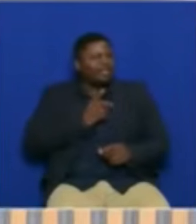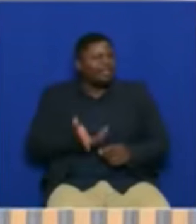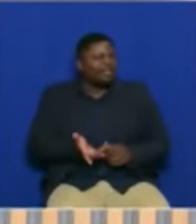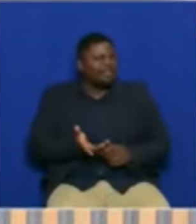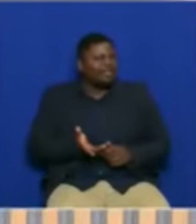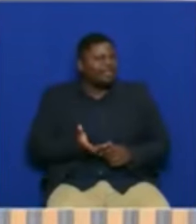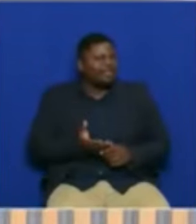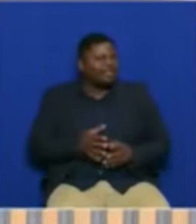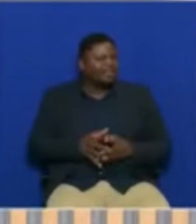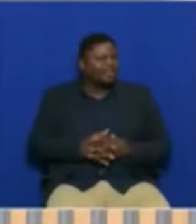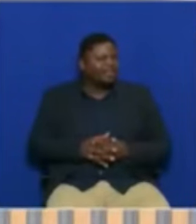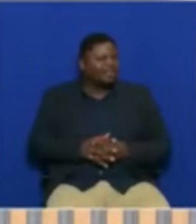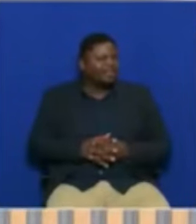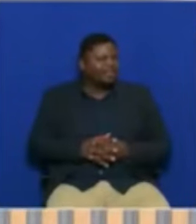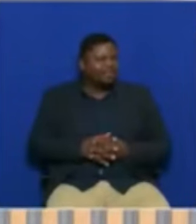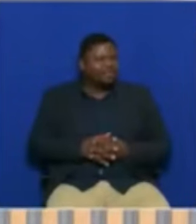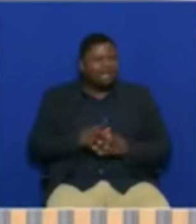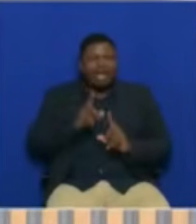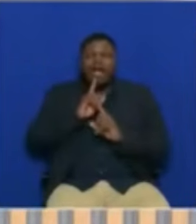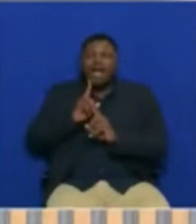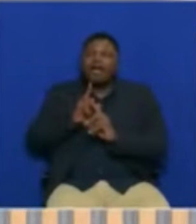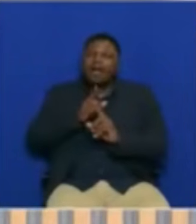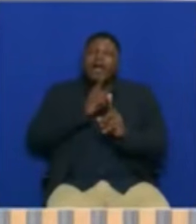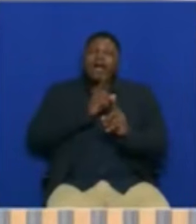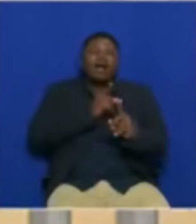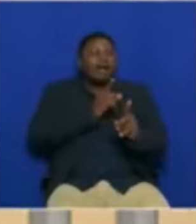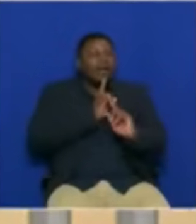you may. thank you, Commissioner.